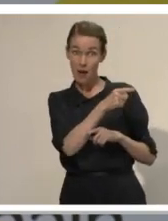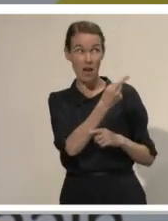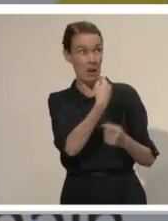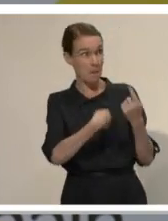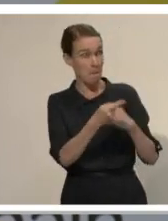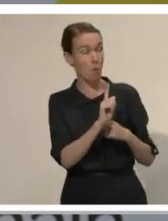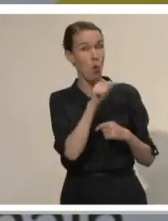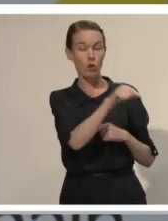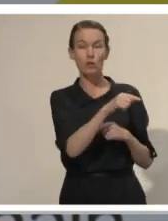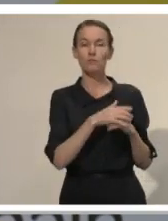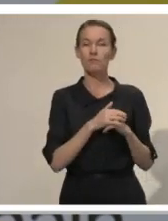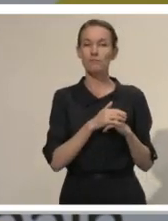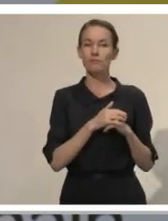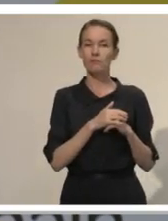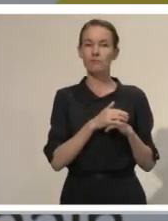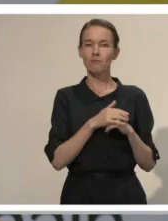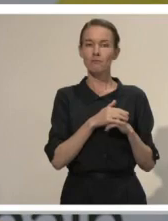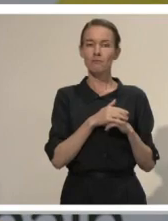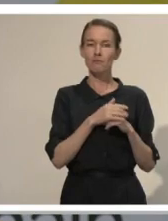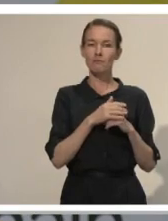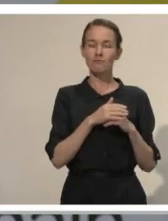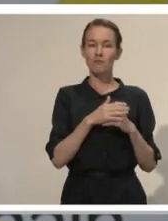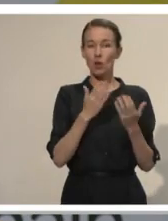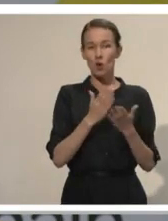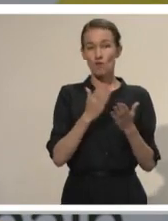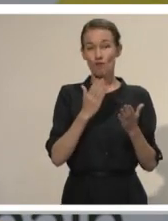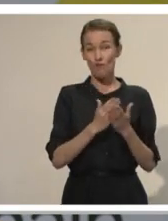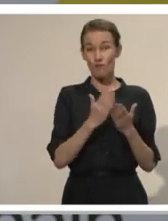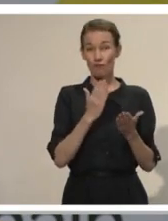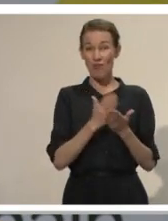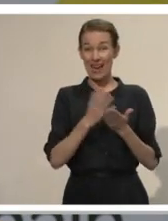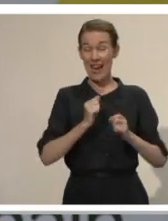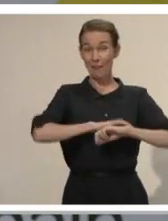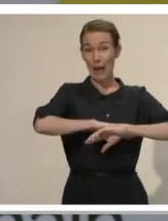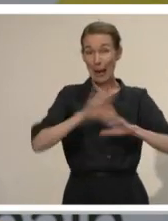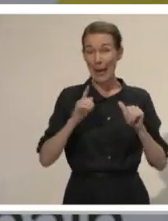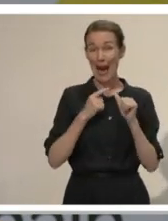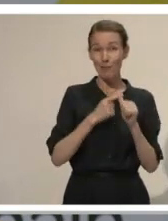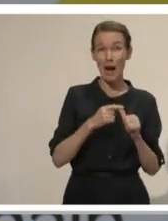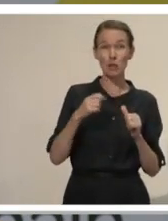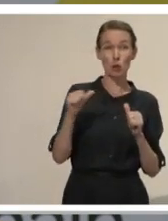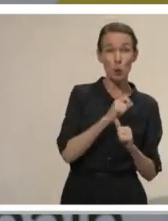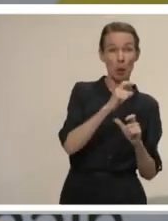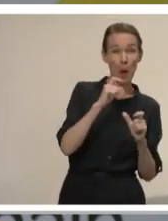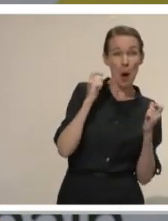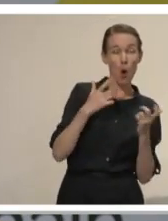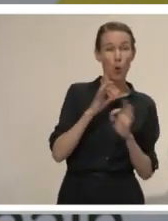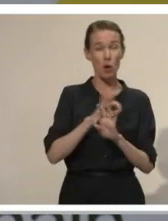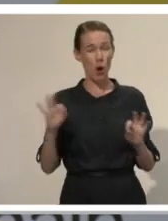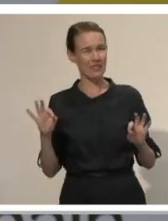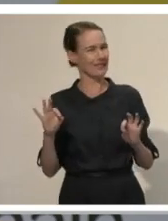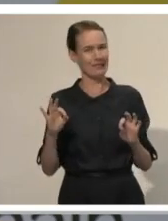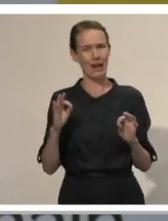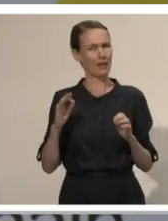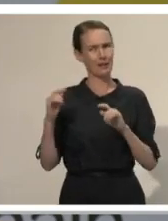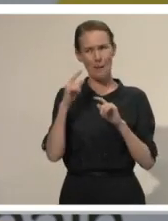very high-level specialists on both sides of the argument. So again, I think if people want to wear a mask, they should